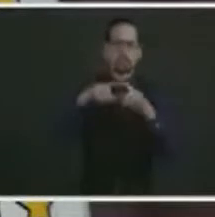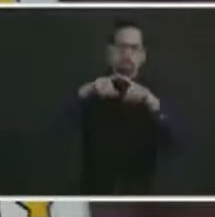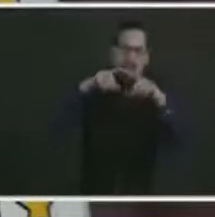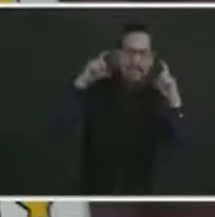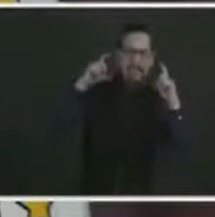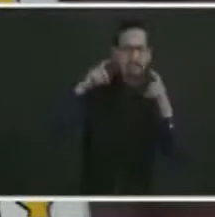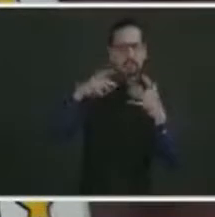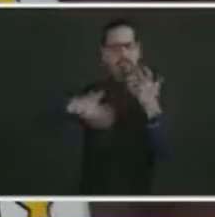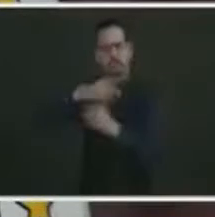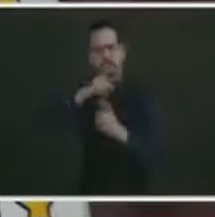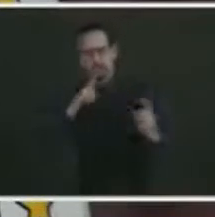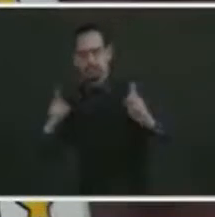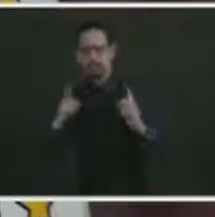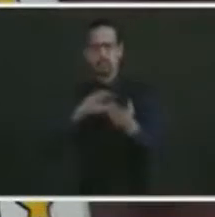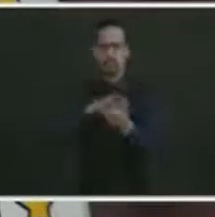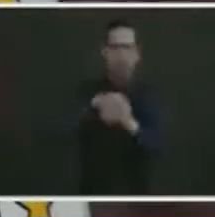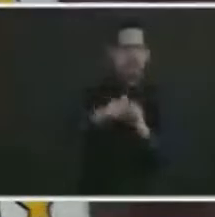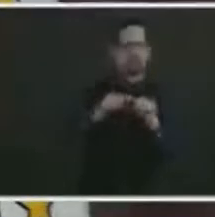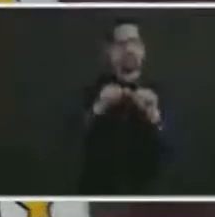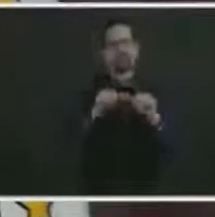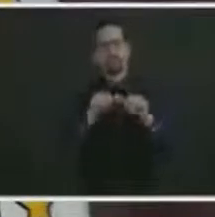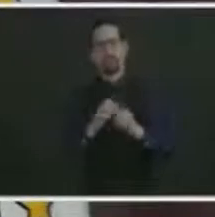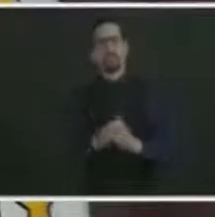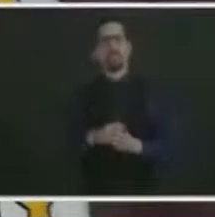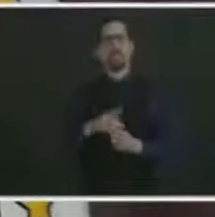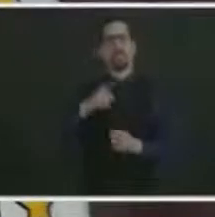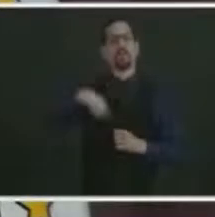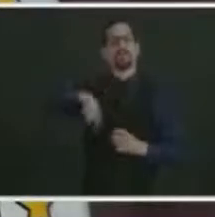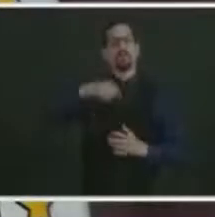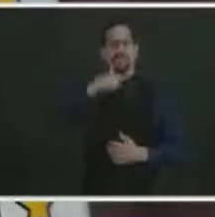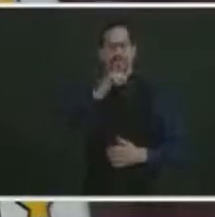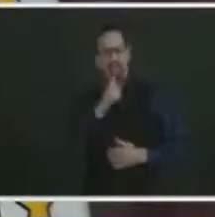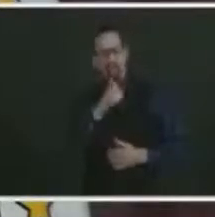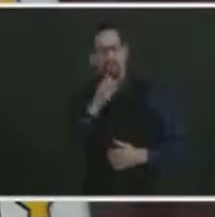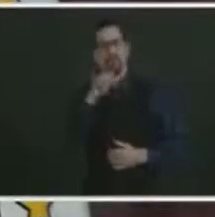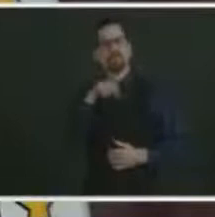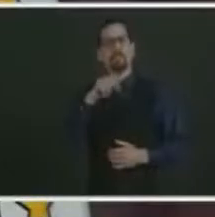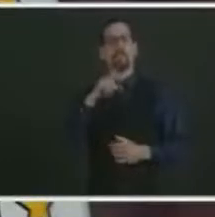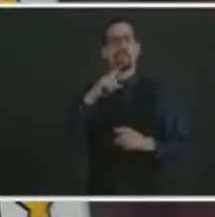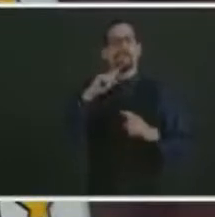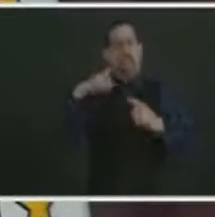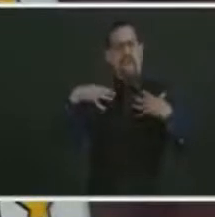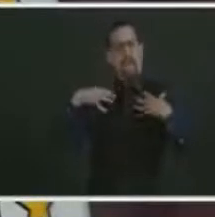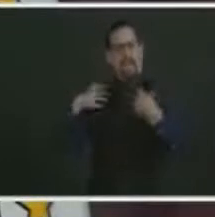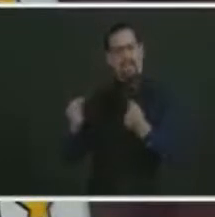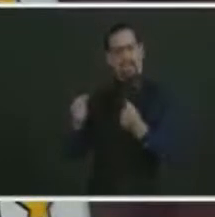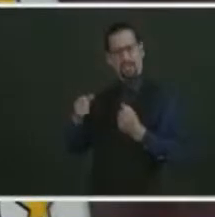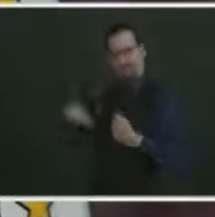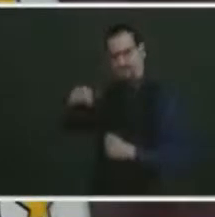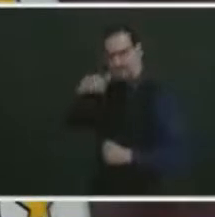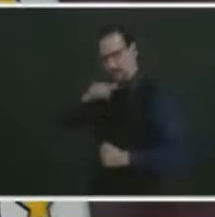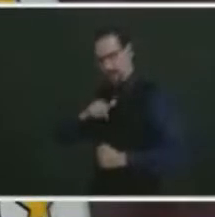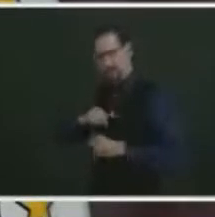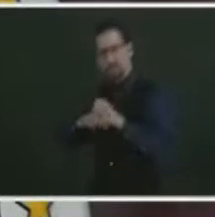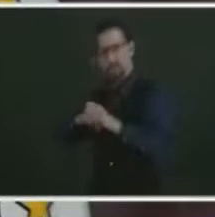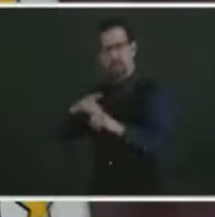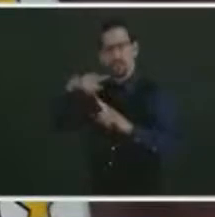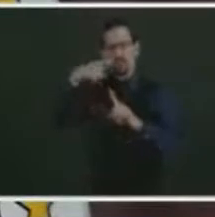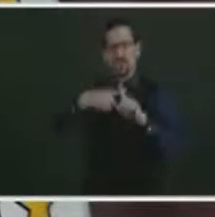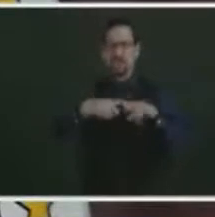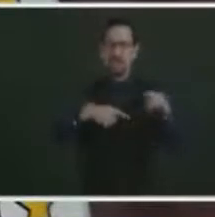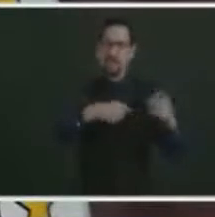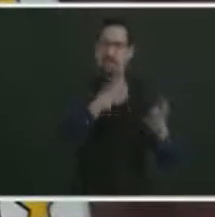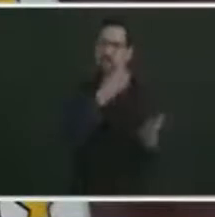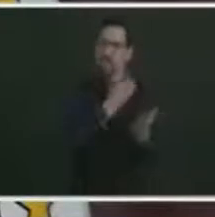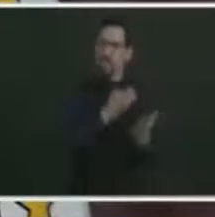Speaking of suffering, it's not only healthcare suffering, there's a lot of economic suffering, and that I'm